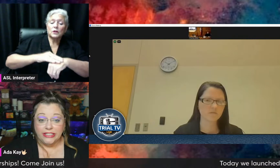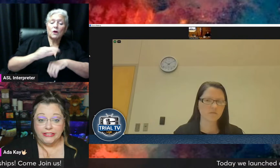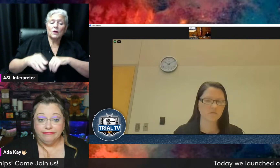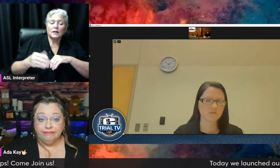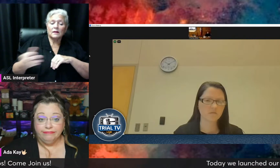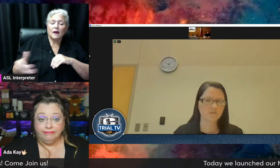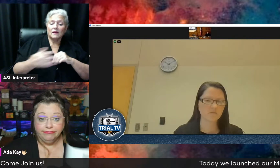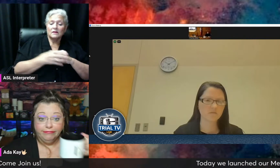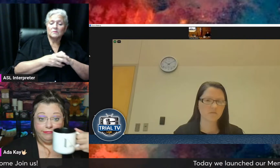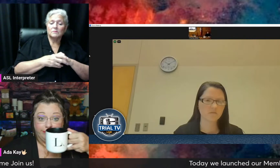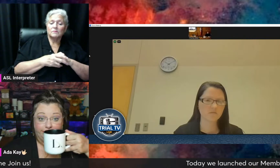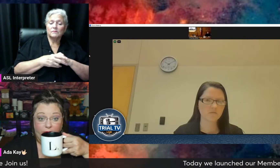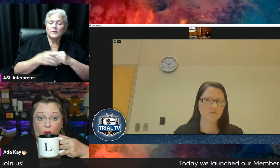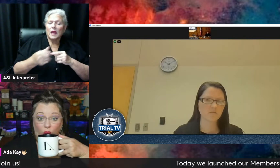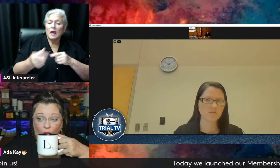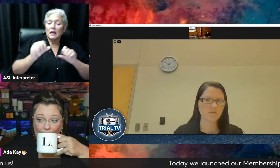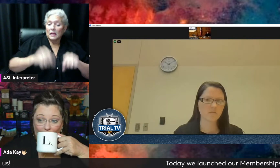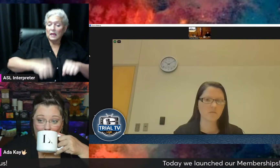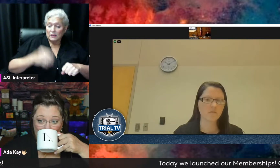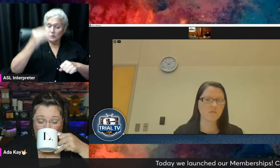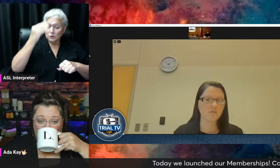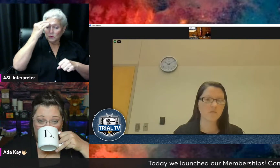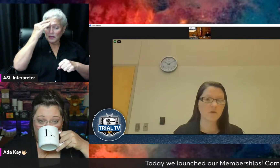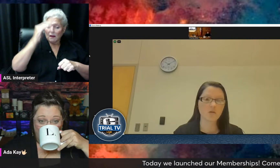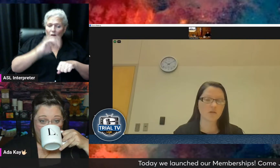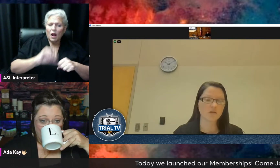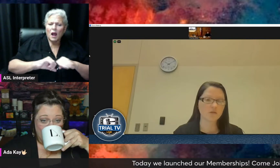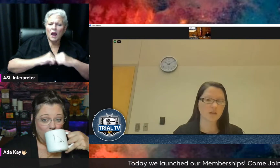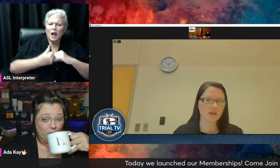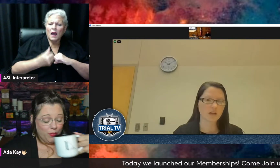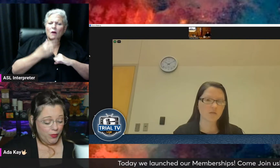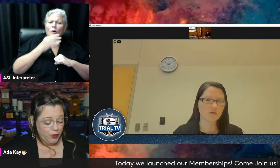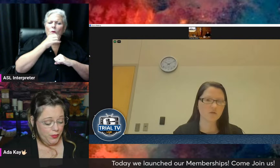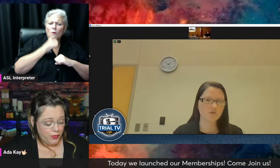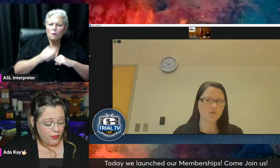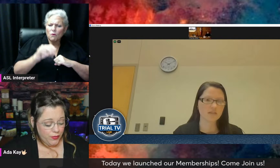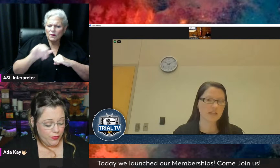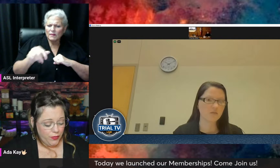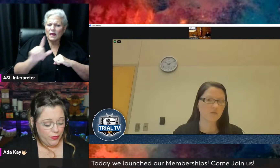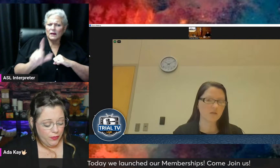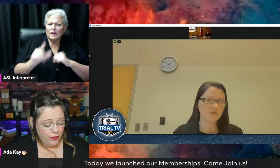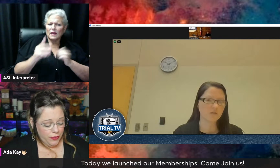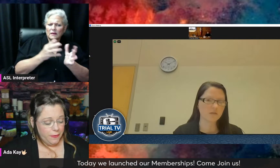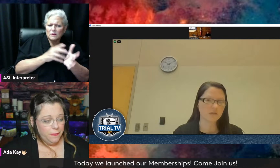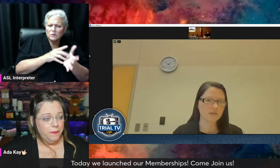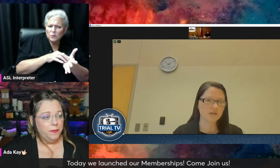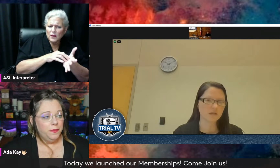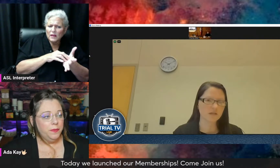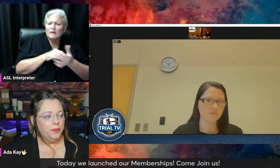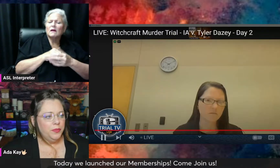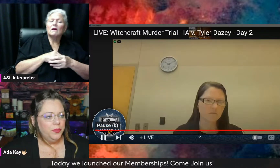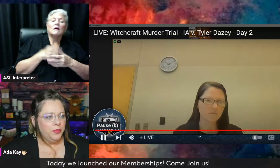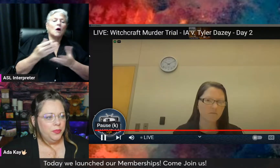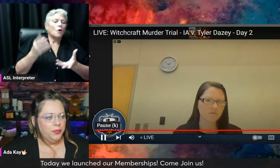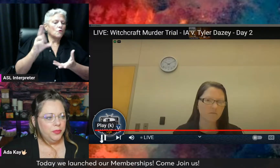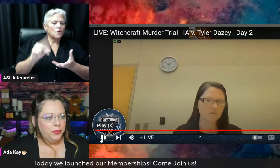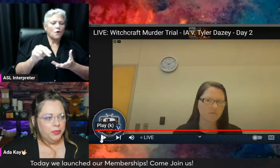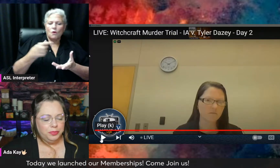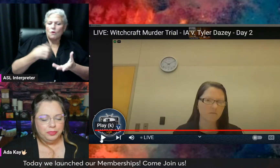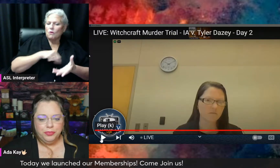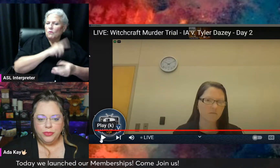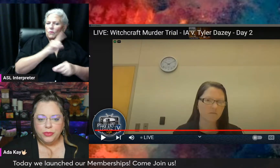know, right? a latent print is? No, because we're not able to date when it was placed on an item.